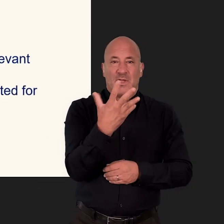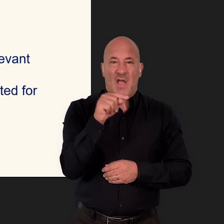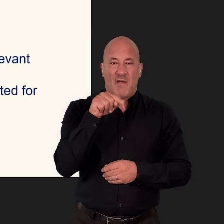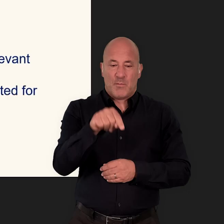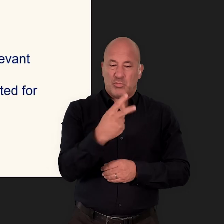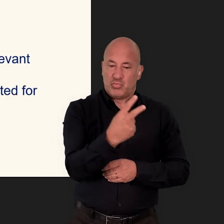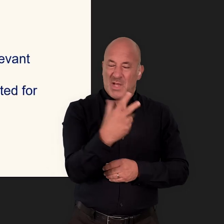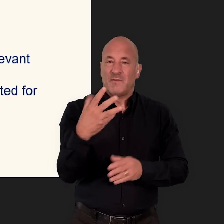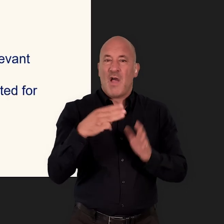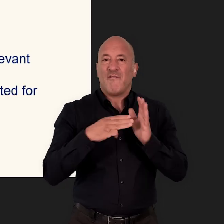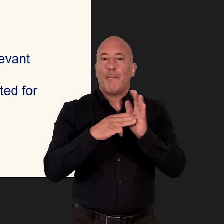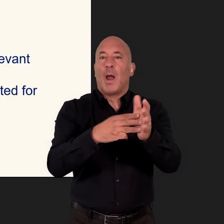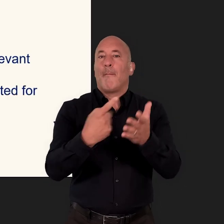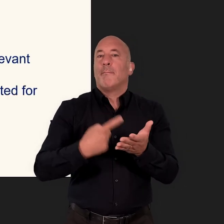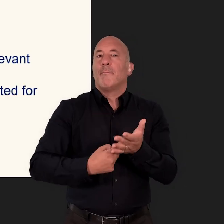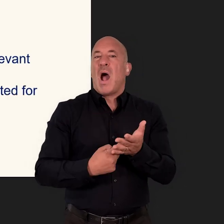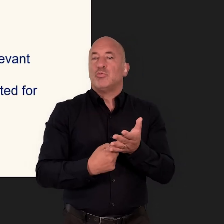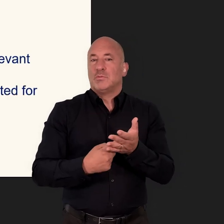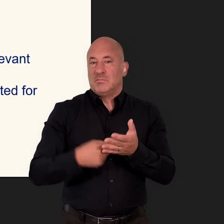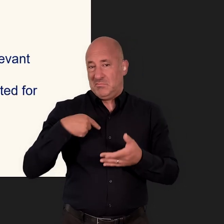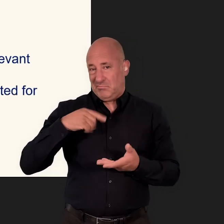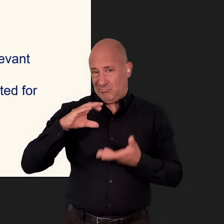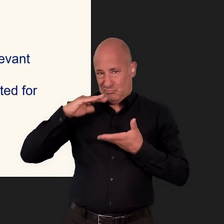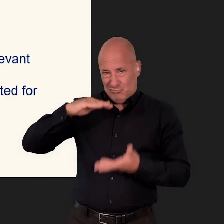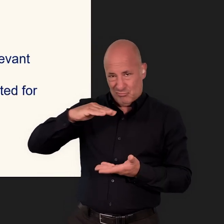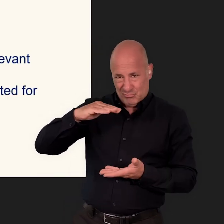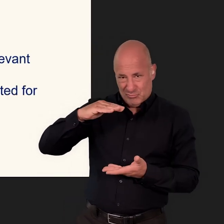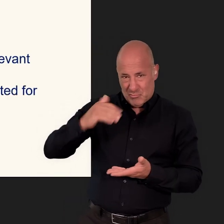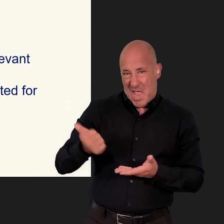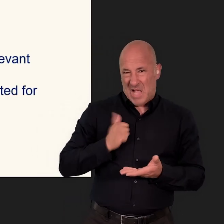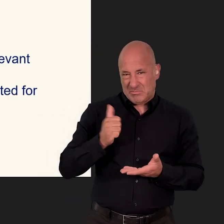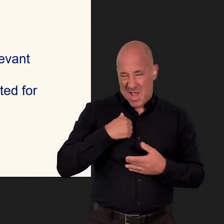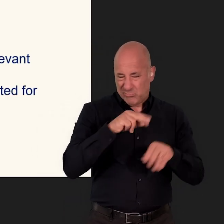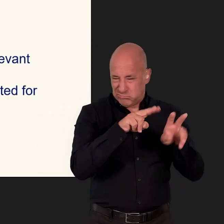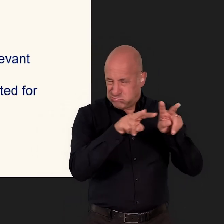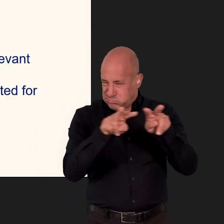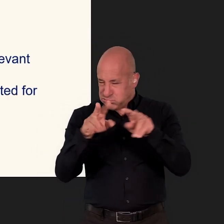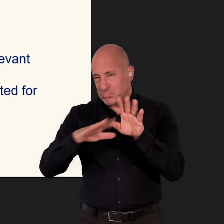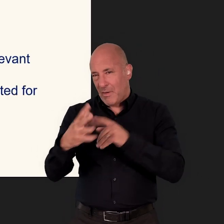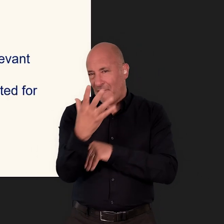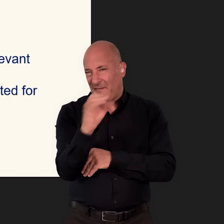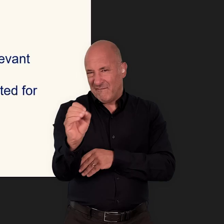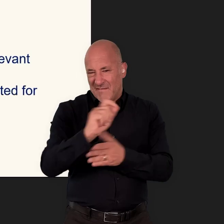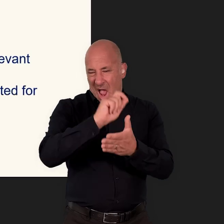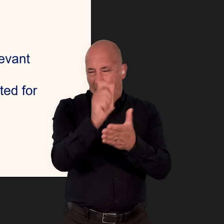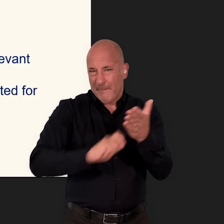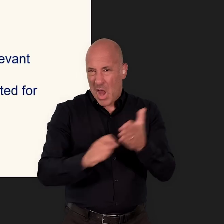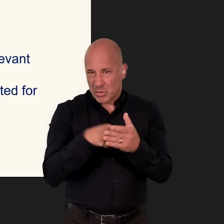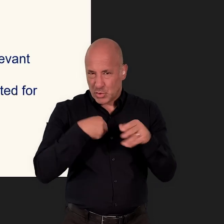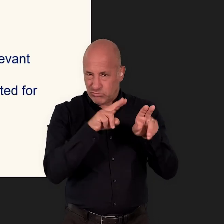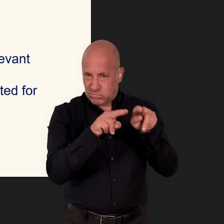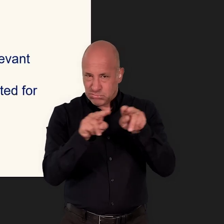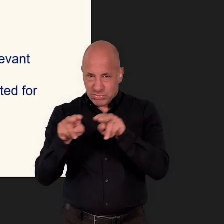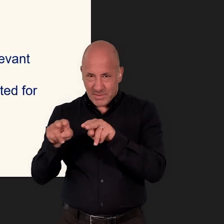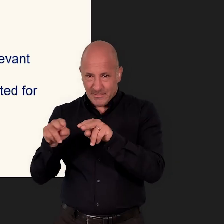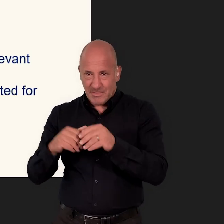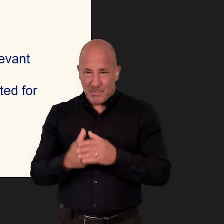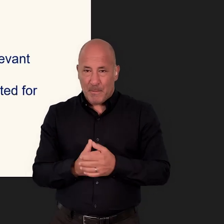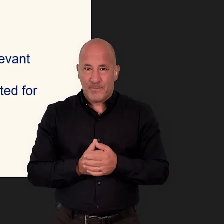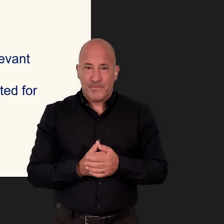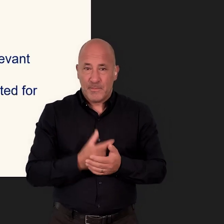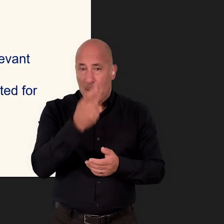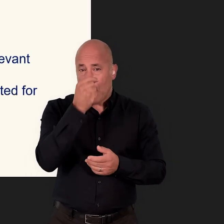There is £25.25 million available for this round, and we are expecting to assess 50